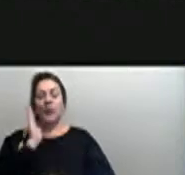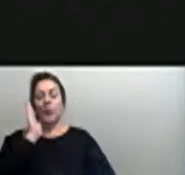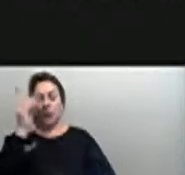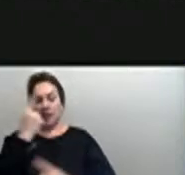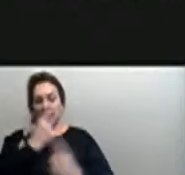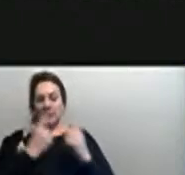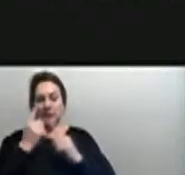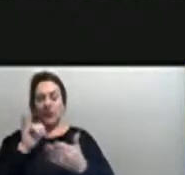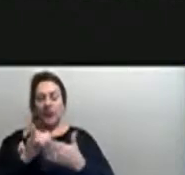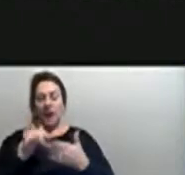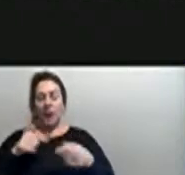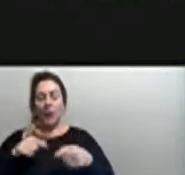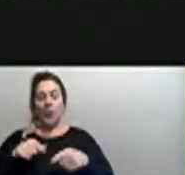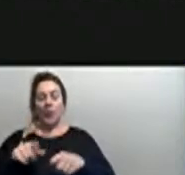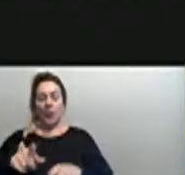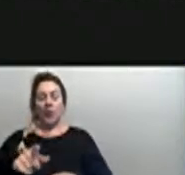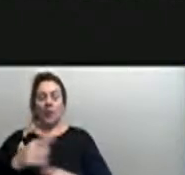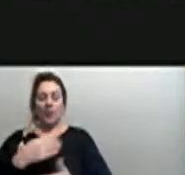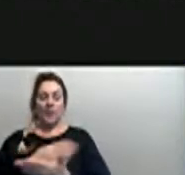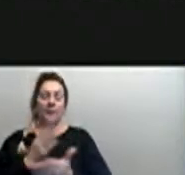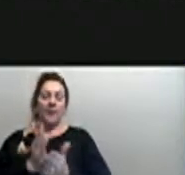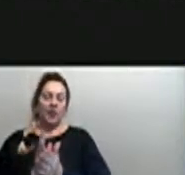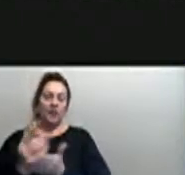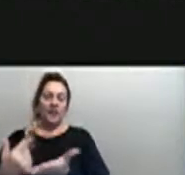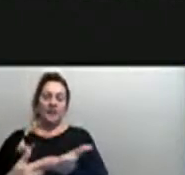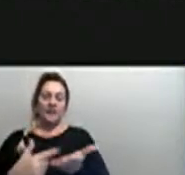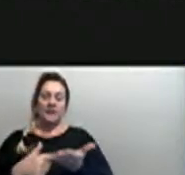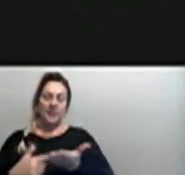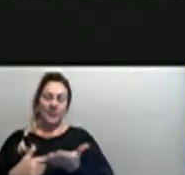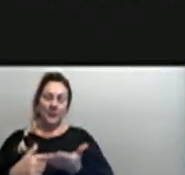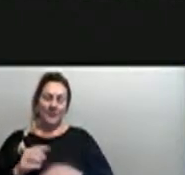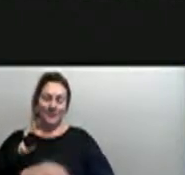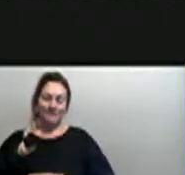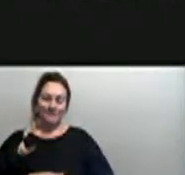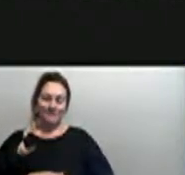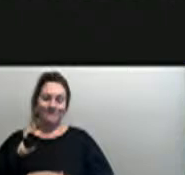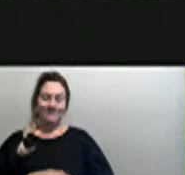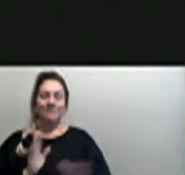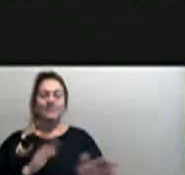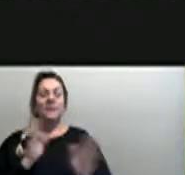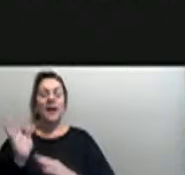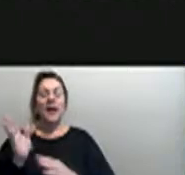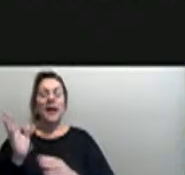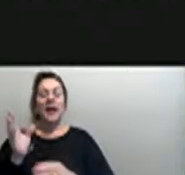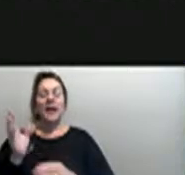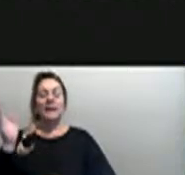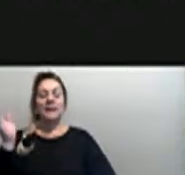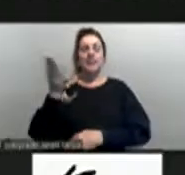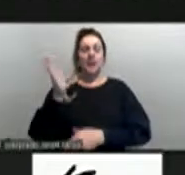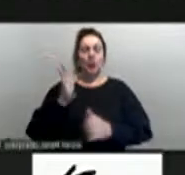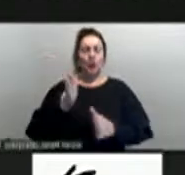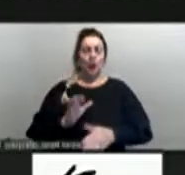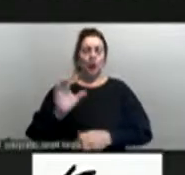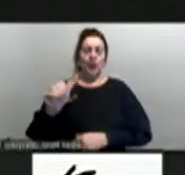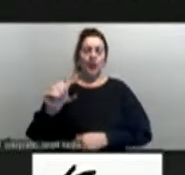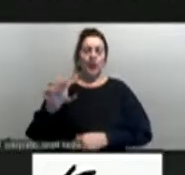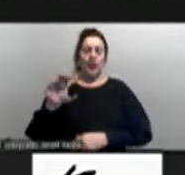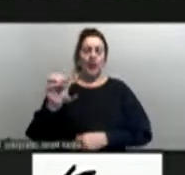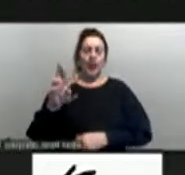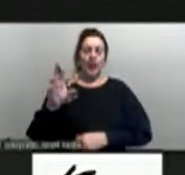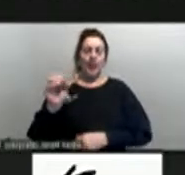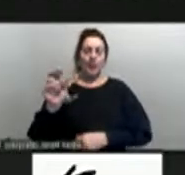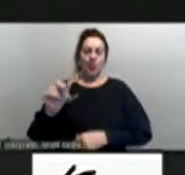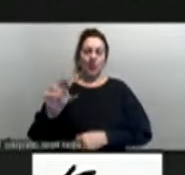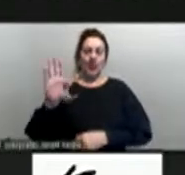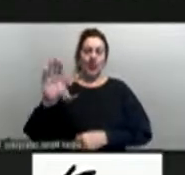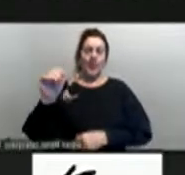as part of next year's budget development process. The next speaker I have is Cameron Basden. Cameron Basden, please